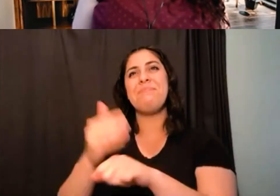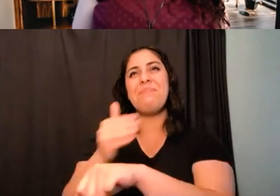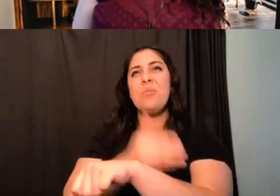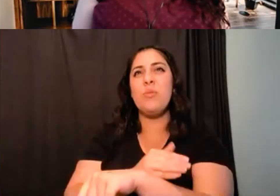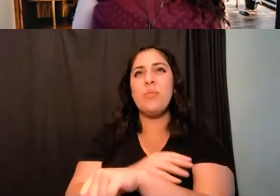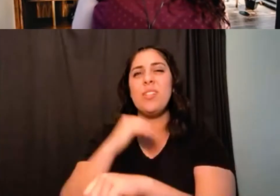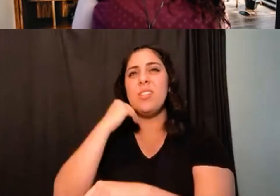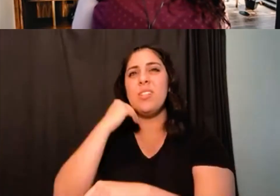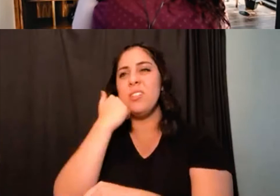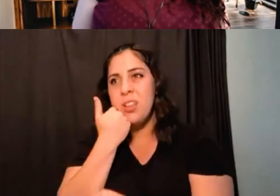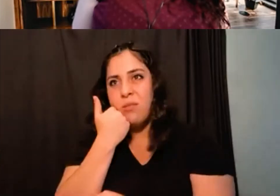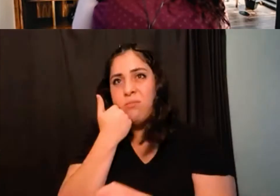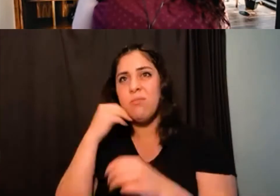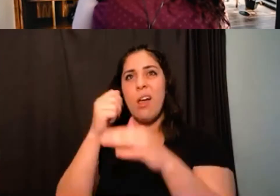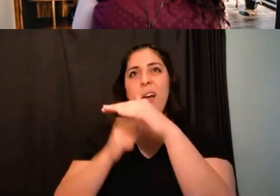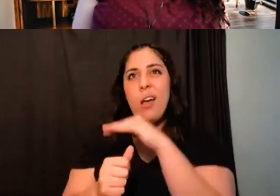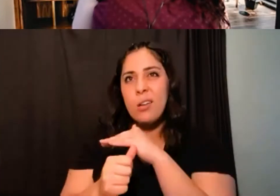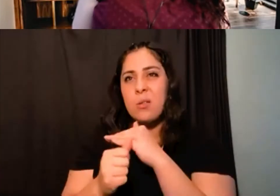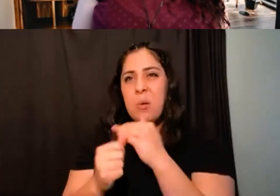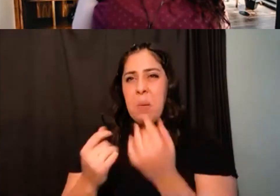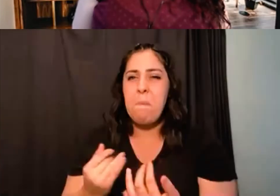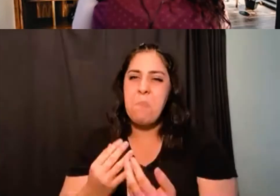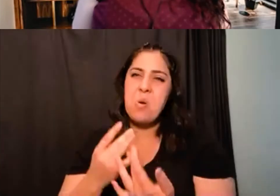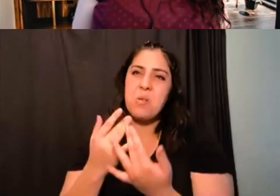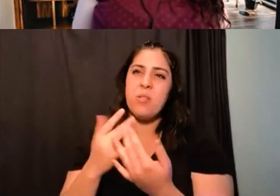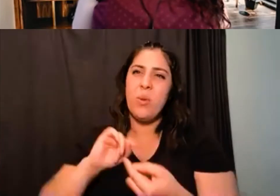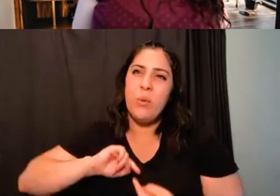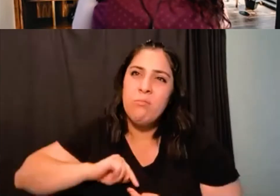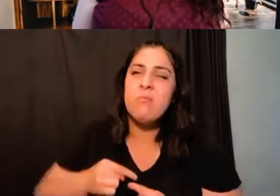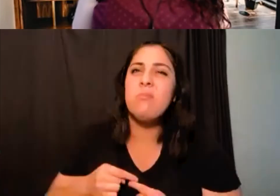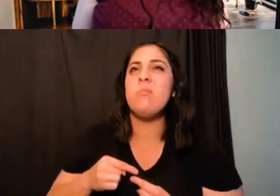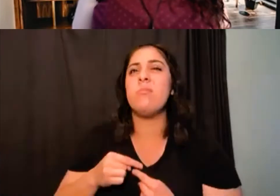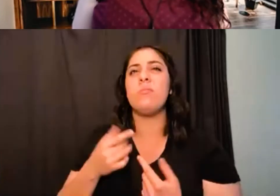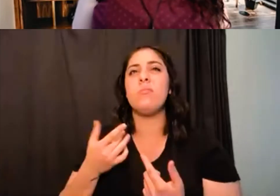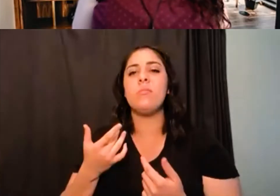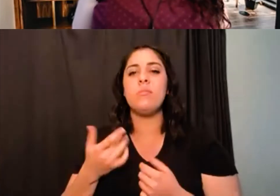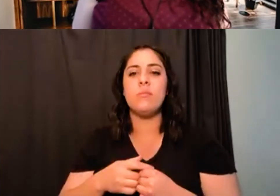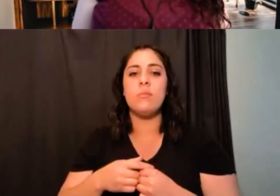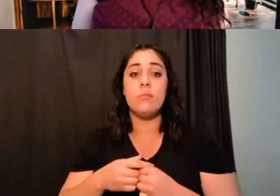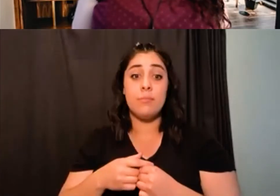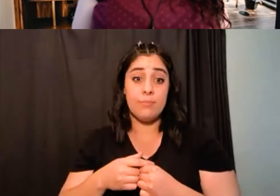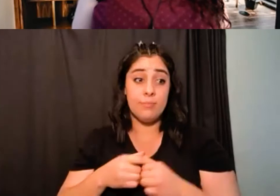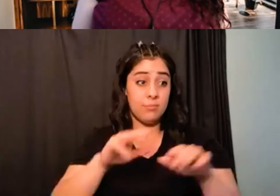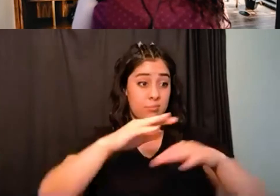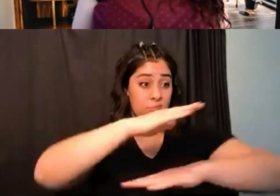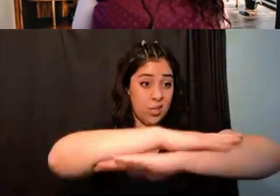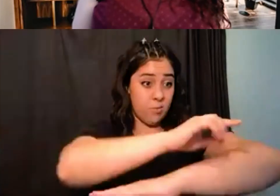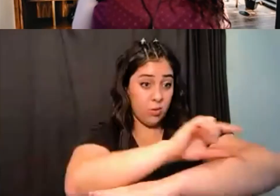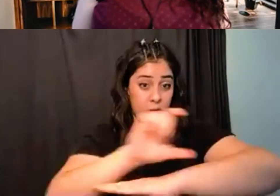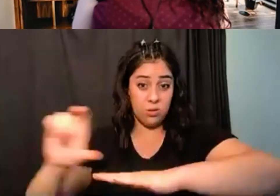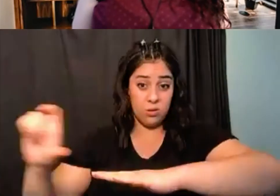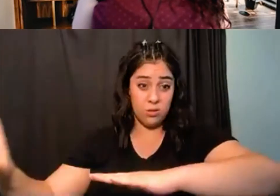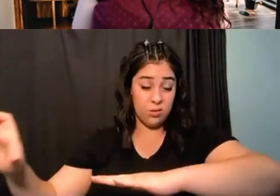shame, hiding, burning, pain. Upon the counters, a tub of keratin, a tub